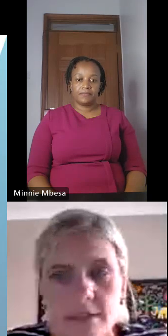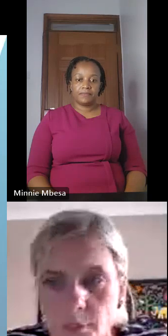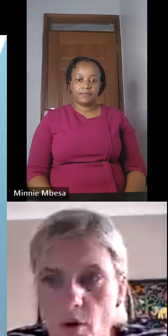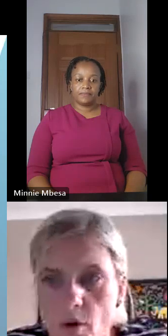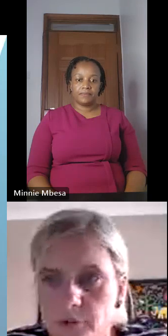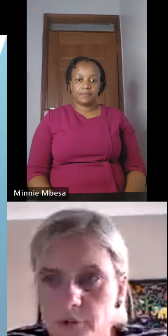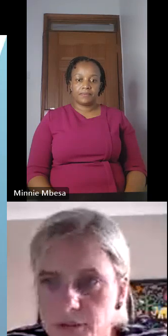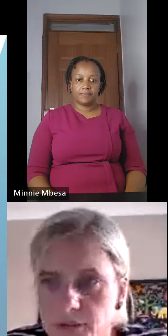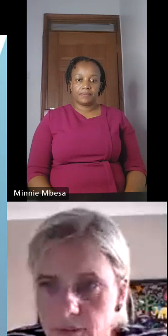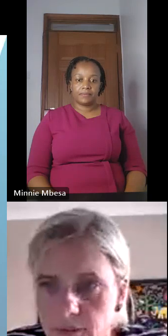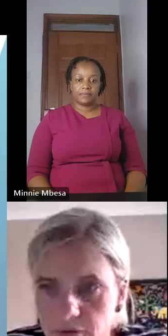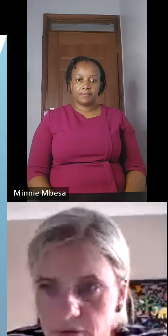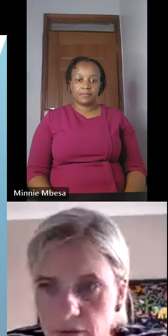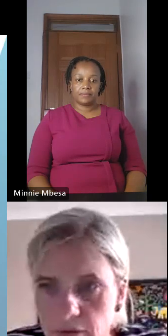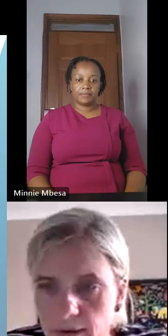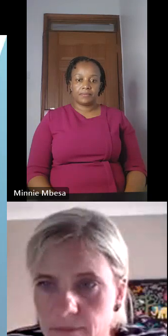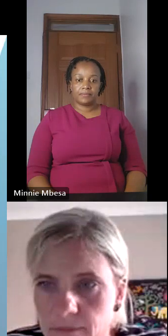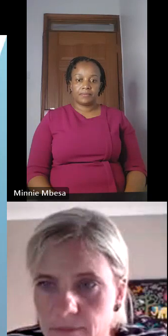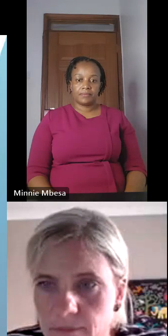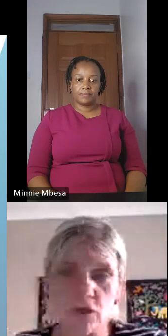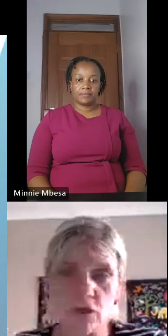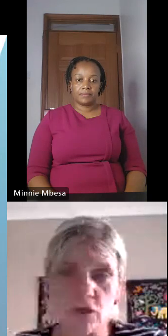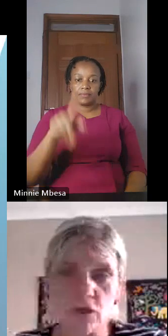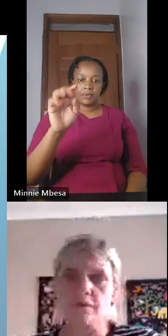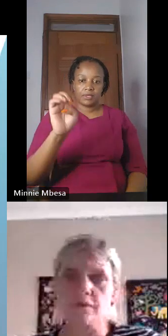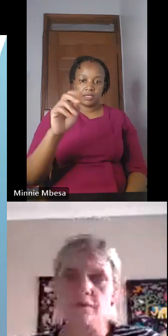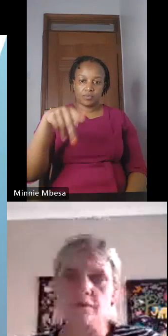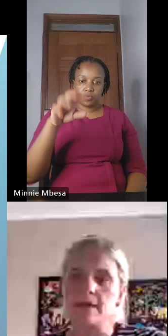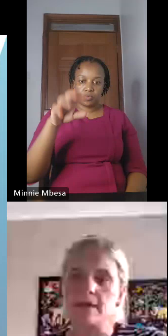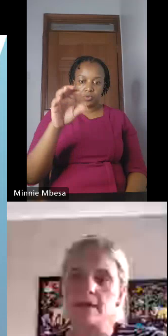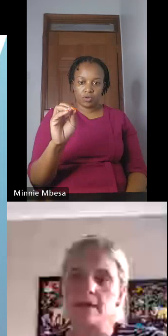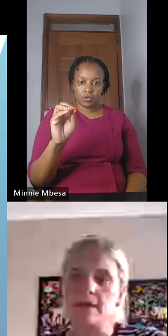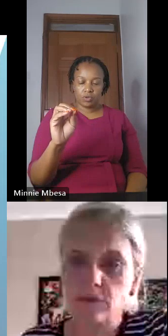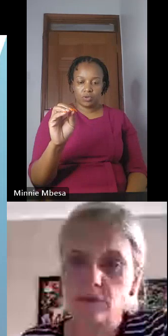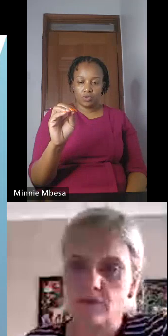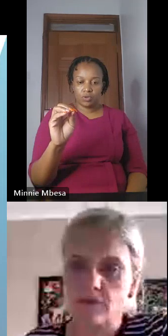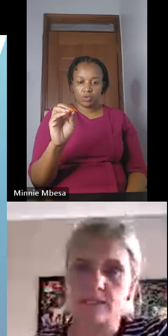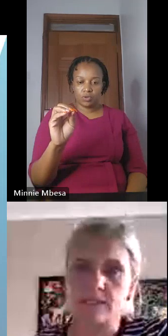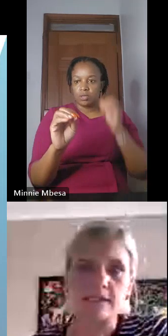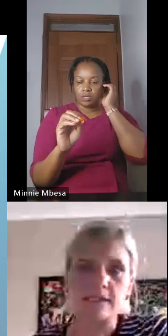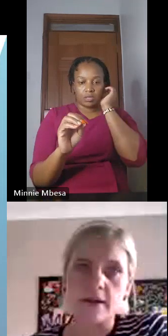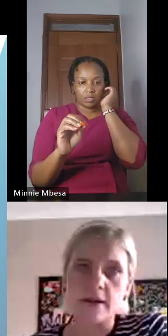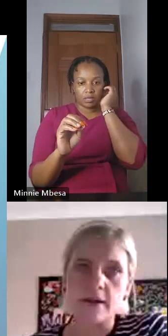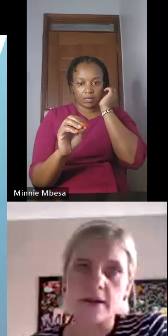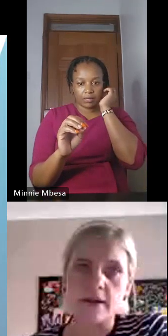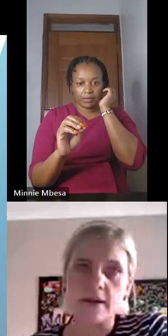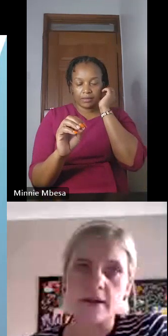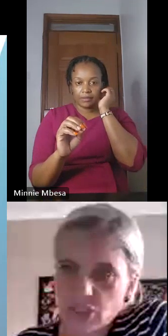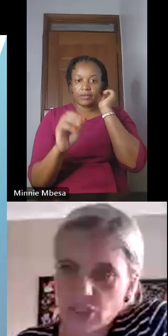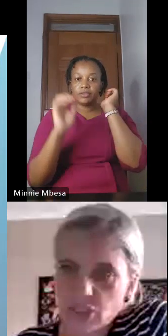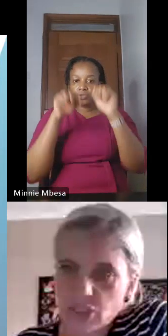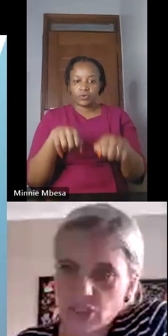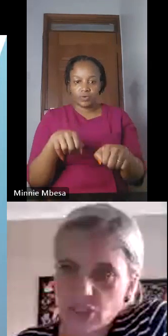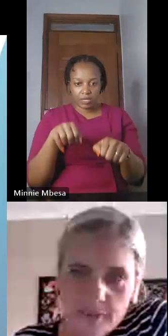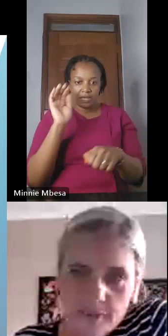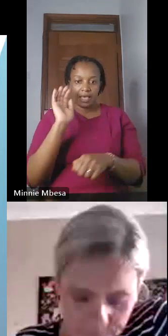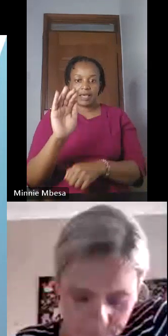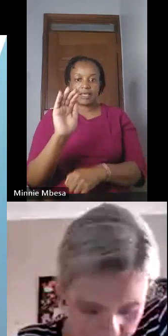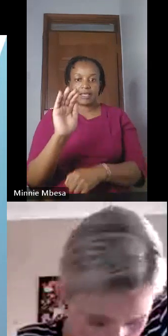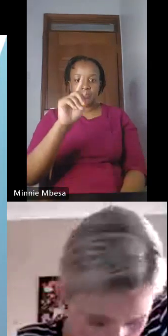Okay. Tsepo, I'm going to unmute your microphone, and can you go ahead and ask your